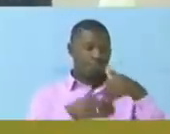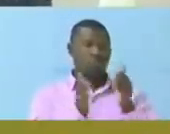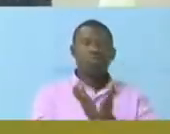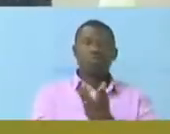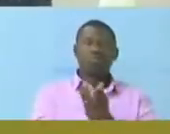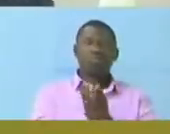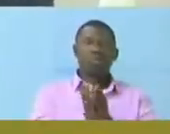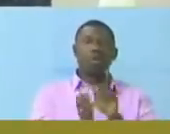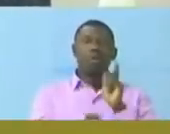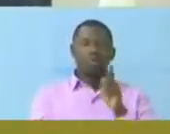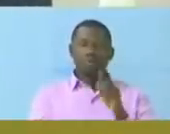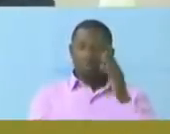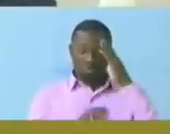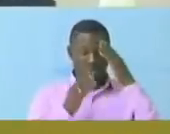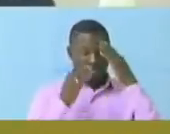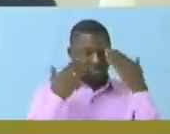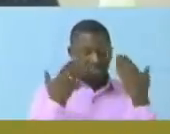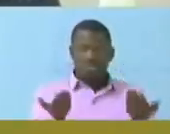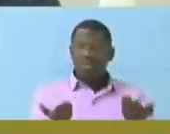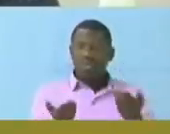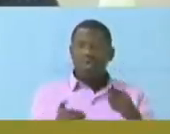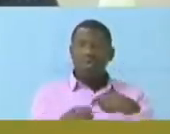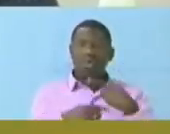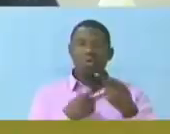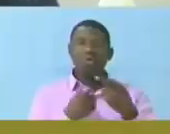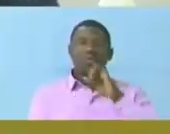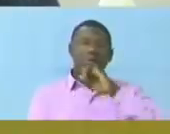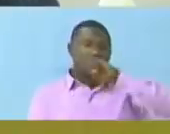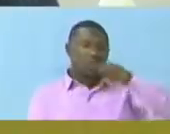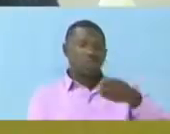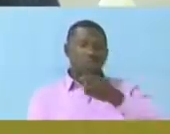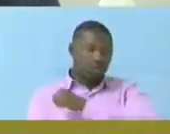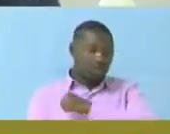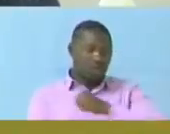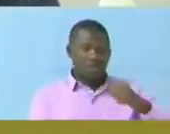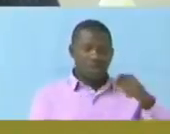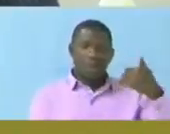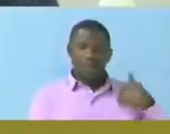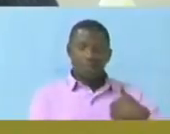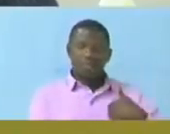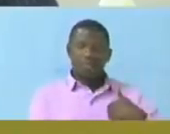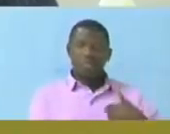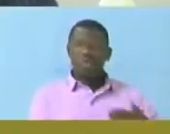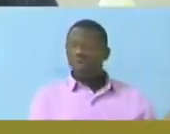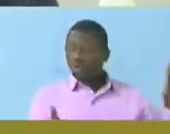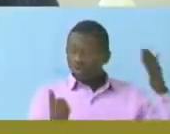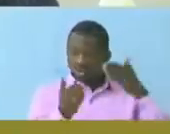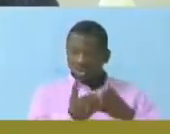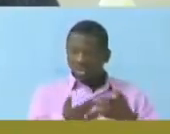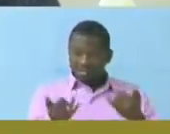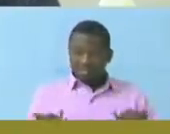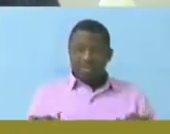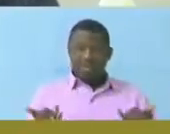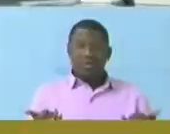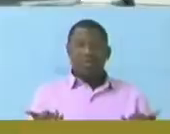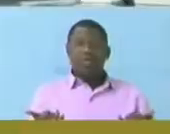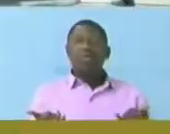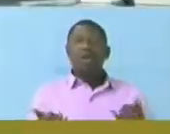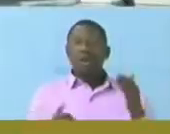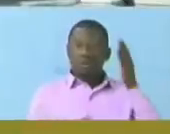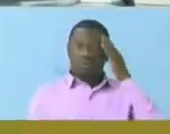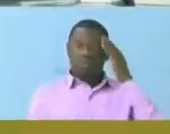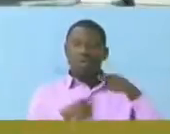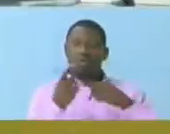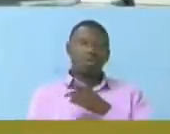But I don't know of junglers until recently. But the junglers told me to